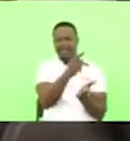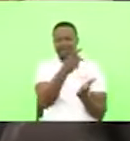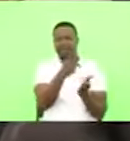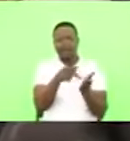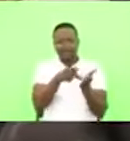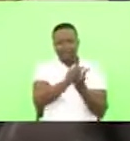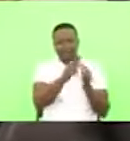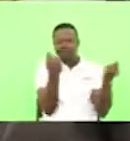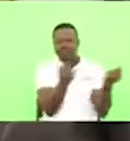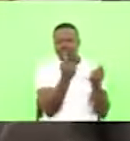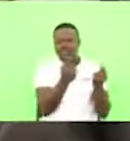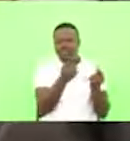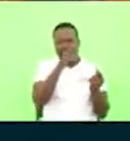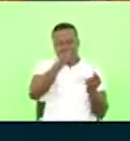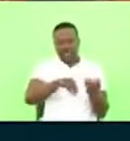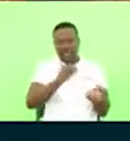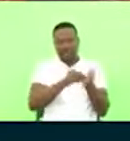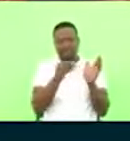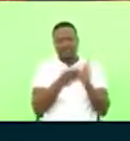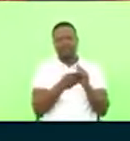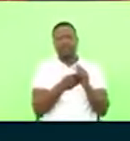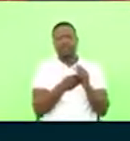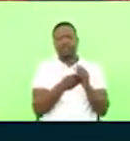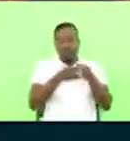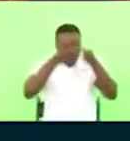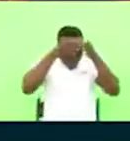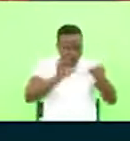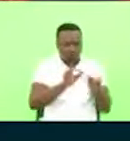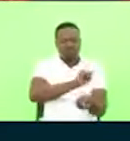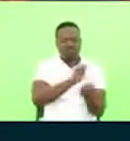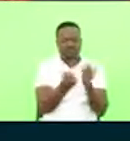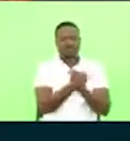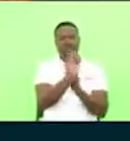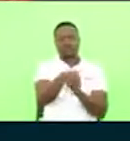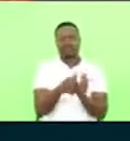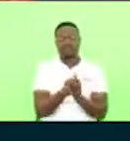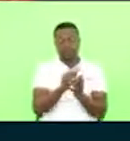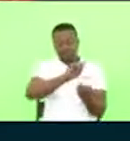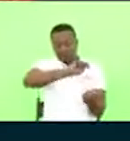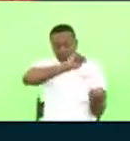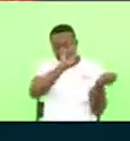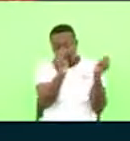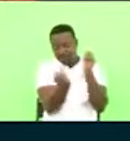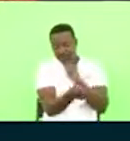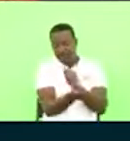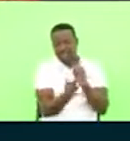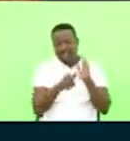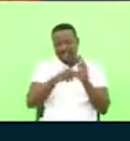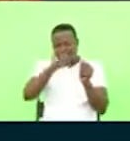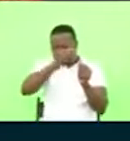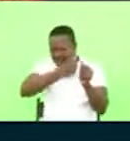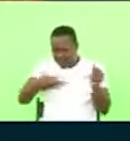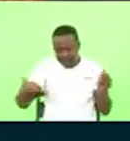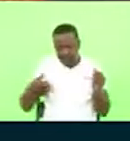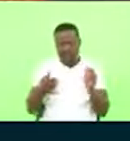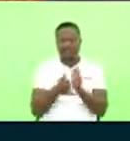our salvation and the transformation. The transformation and